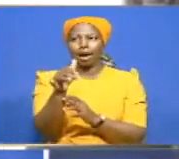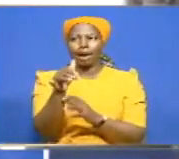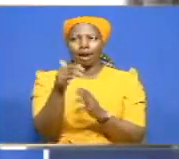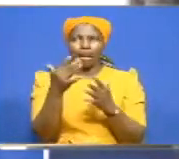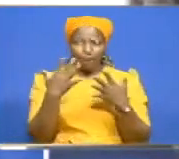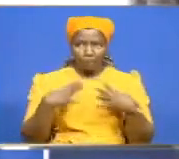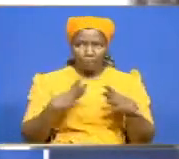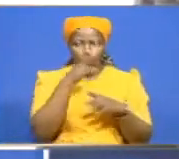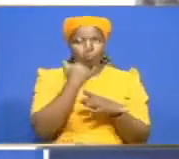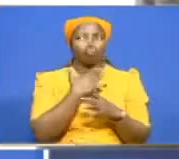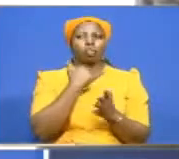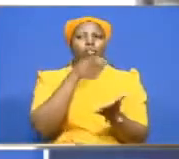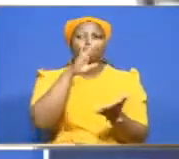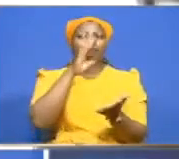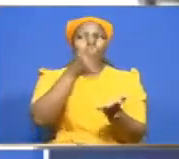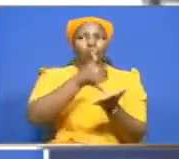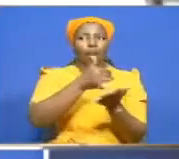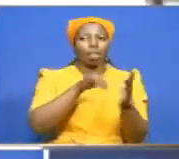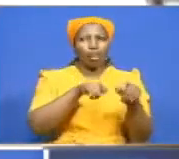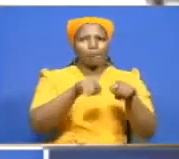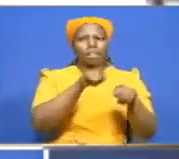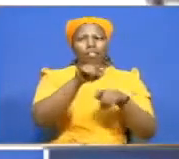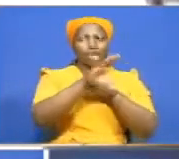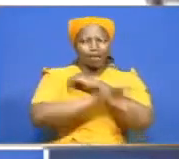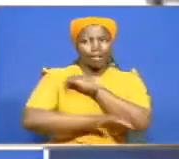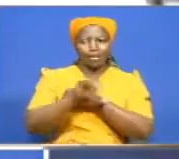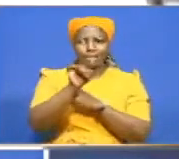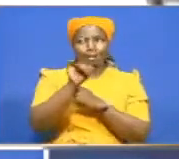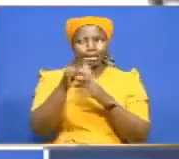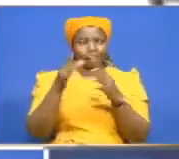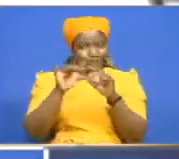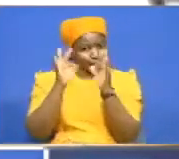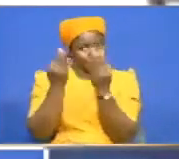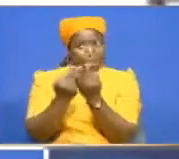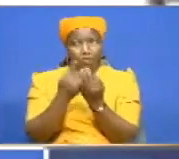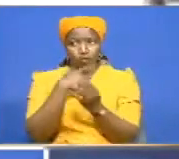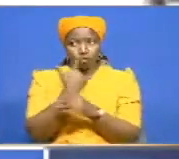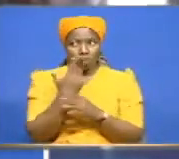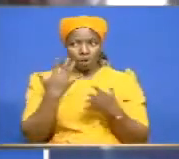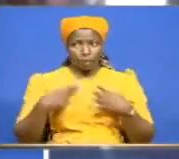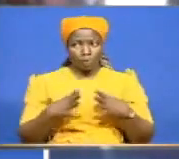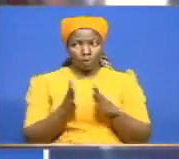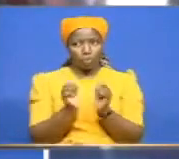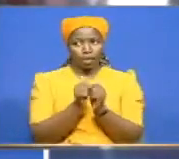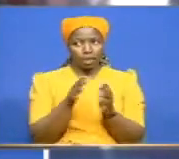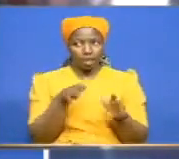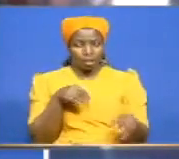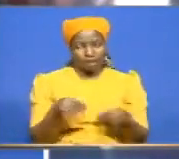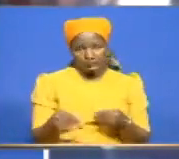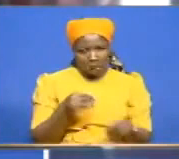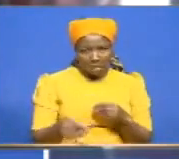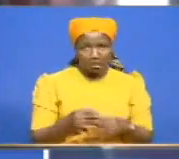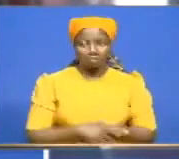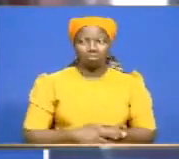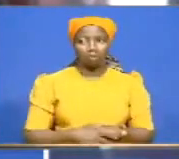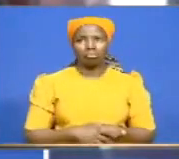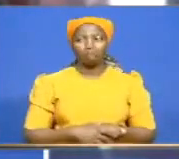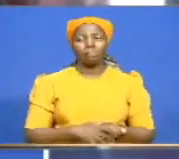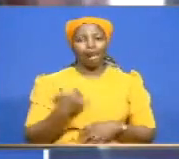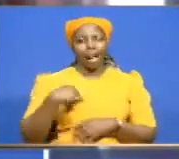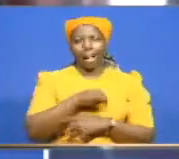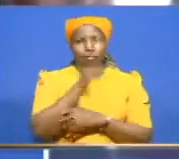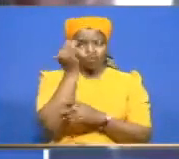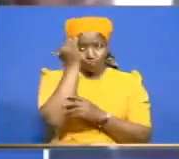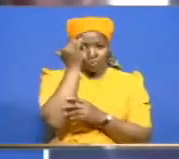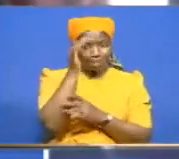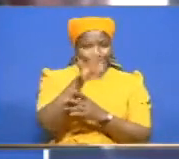included in the management of this country. And one of those fraternity is people with disabilities. The health center will know the catchment area. How